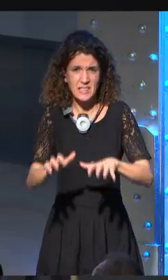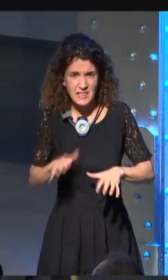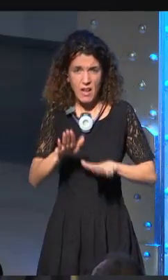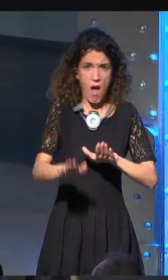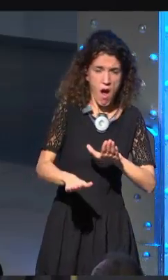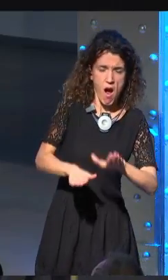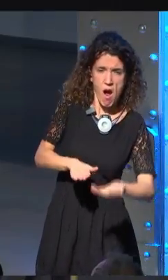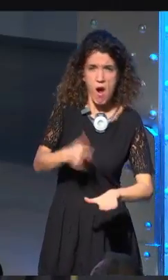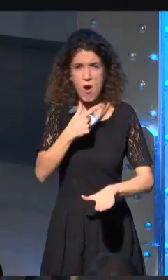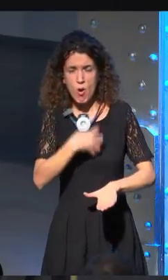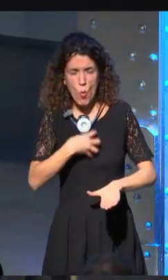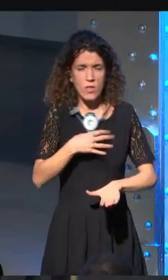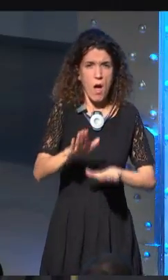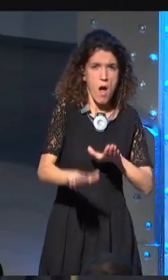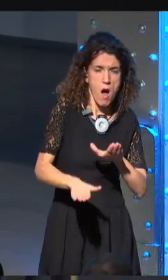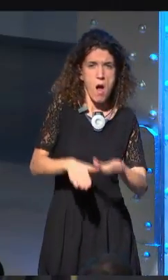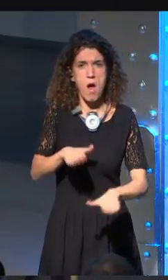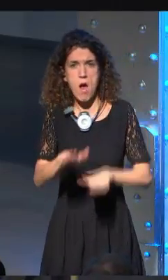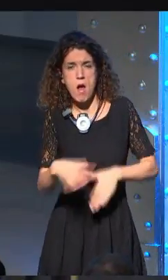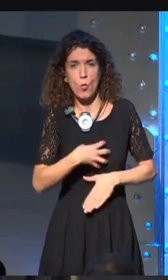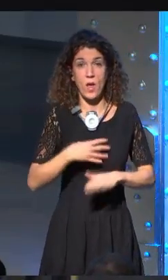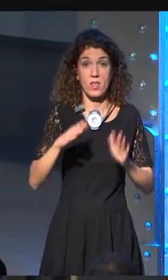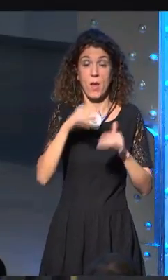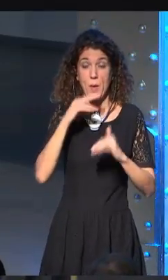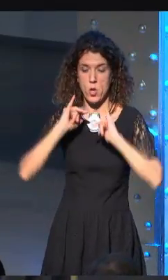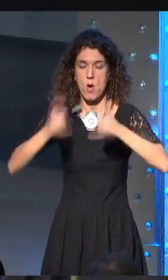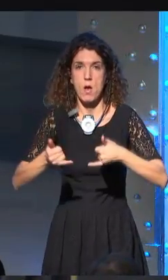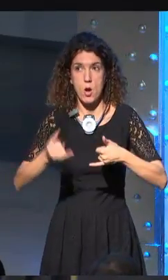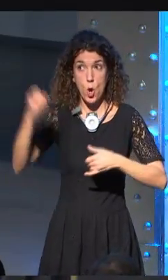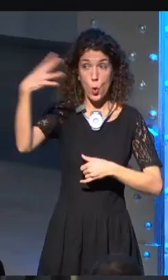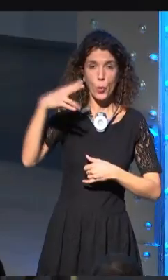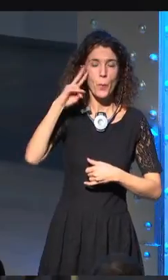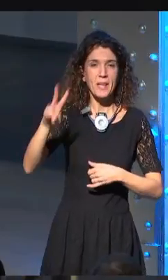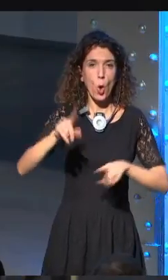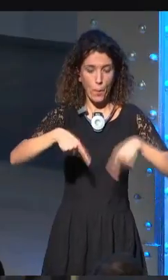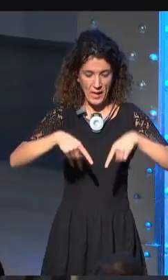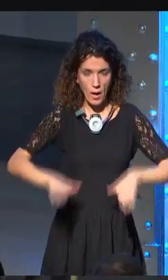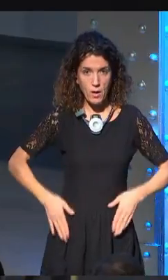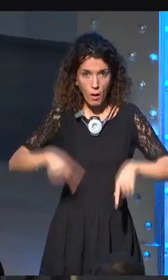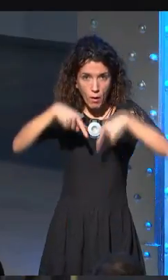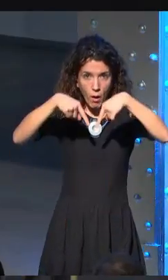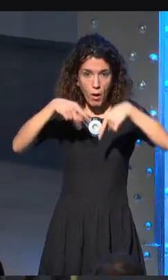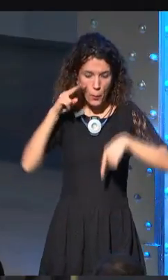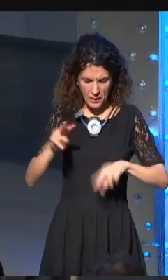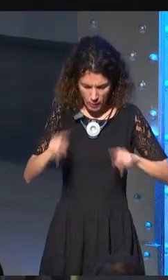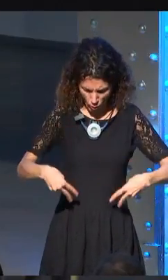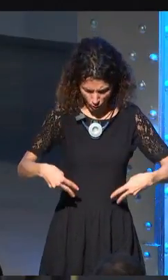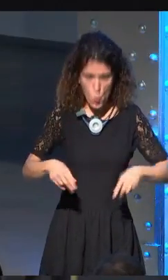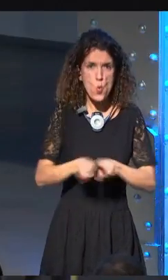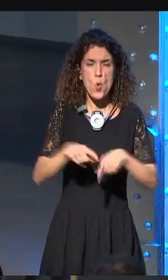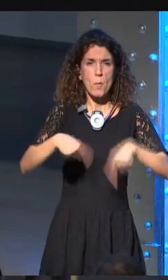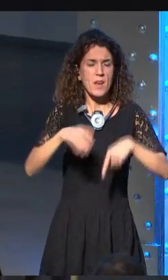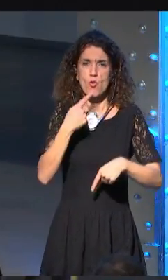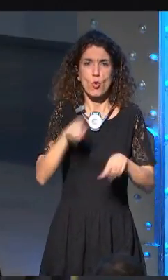left, right. I make it to the bathroom, flip on the light, and I look down at my legs. They are swollen and alien